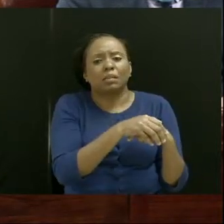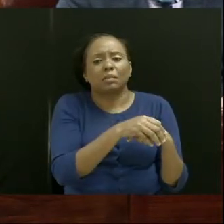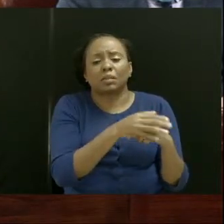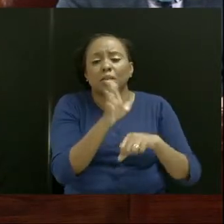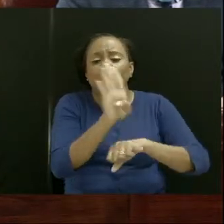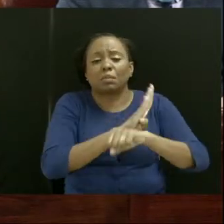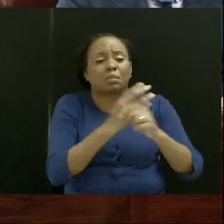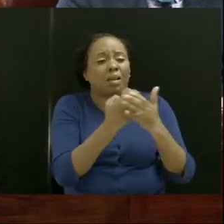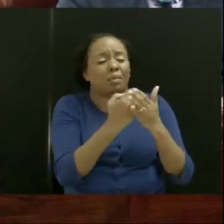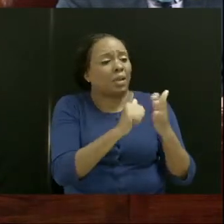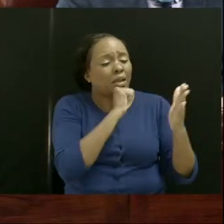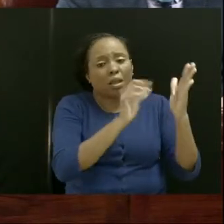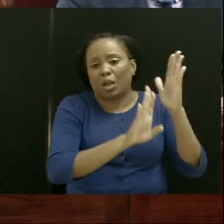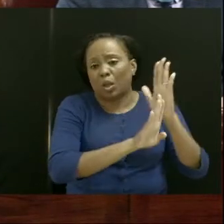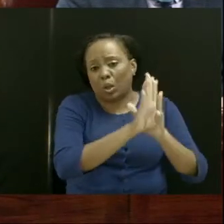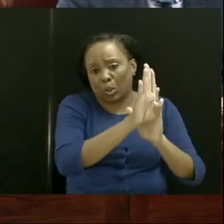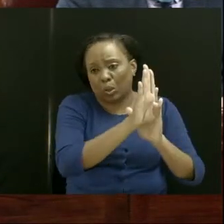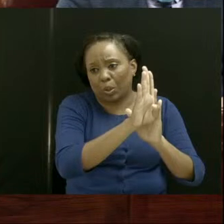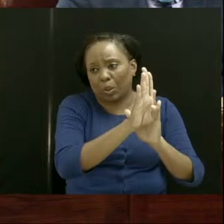Barbados has